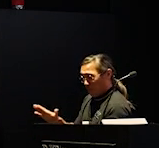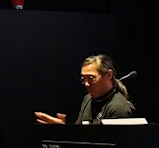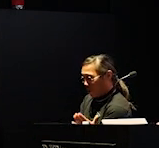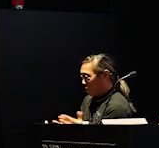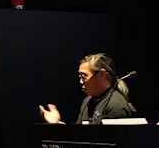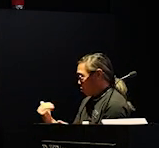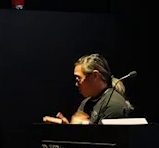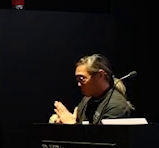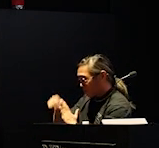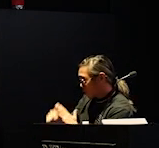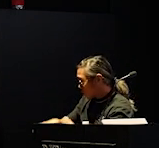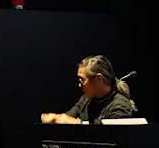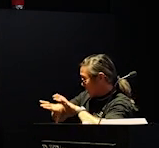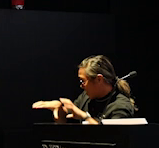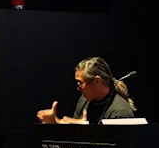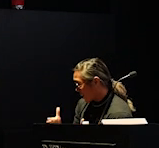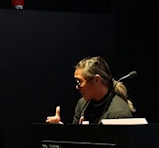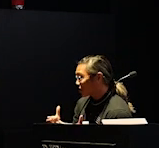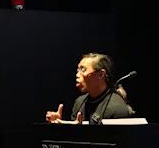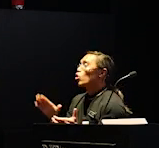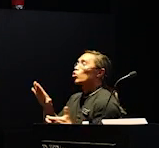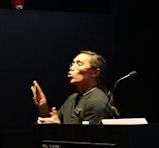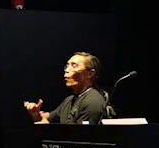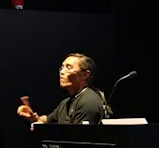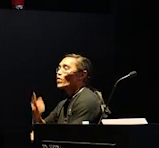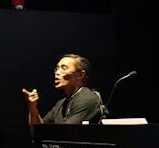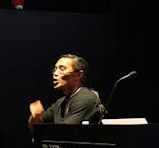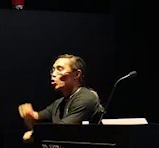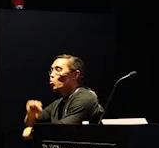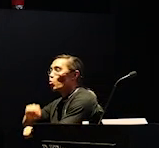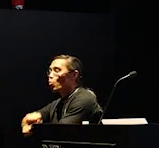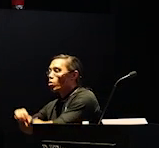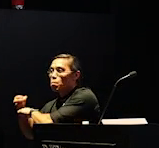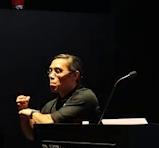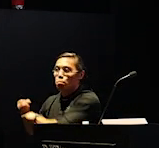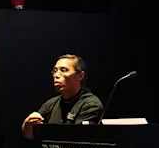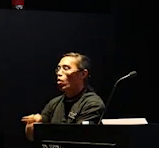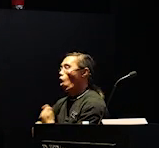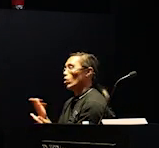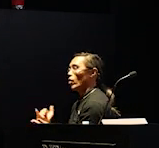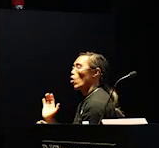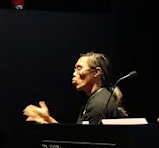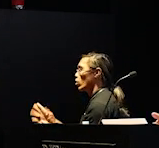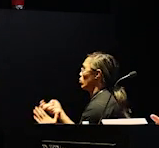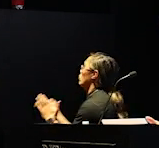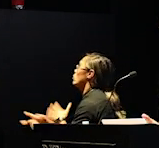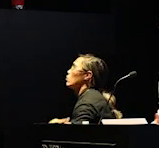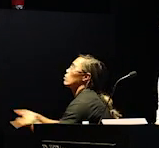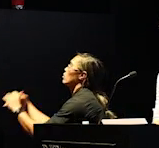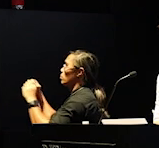And this was cool. This was designing the graphic user interface for a kidney dialysis machine.